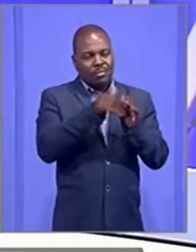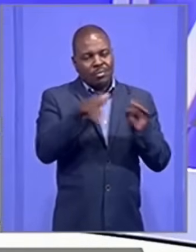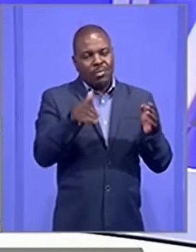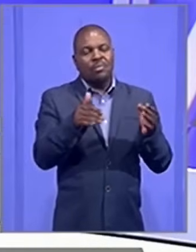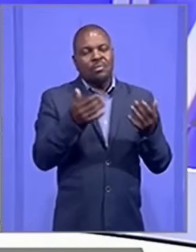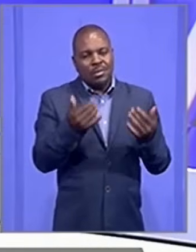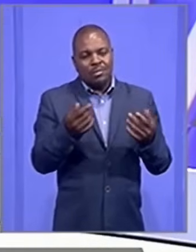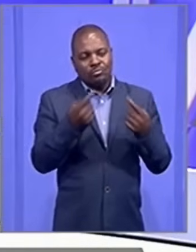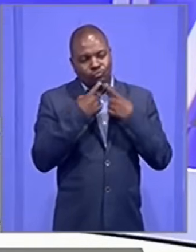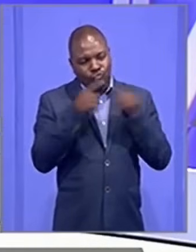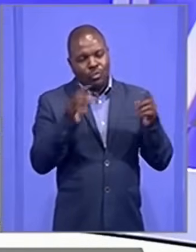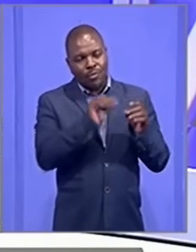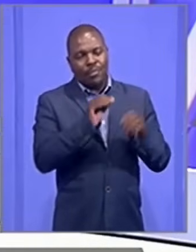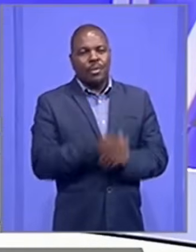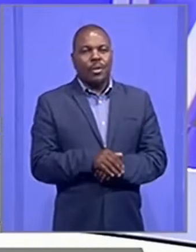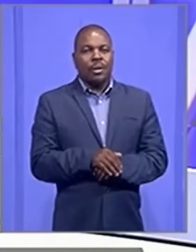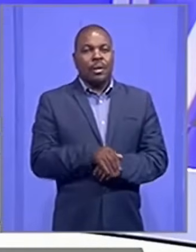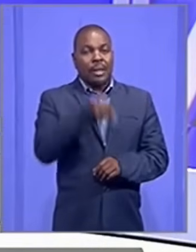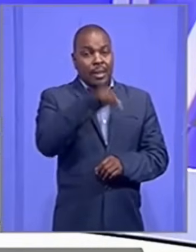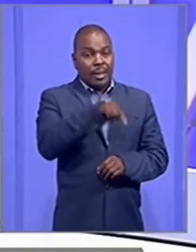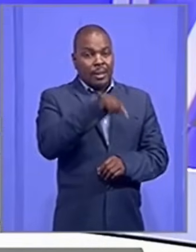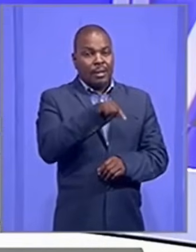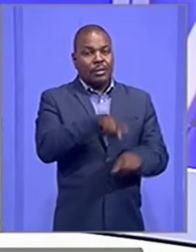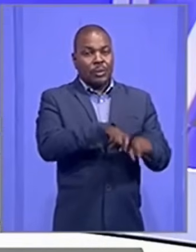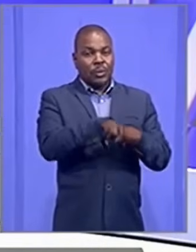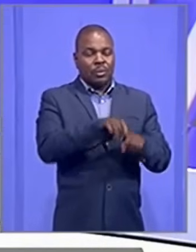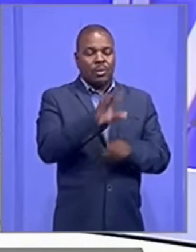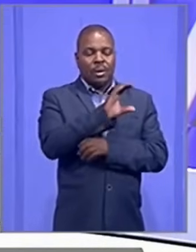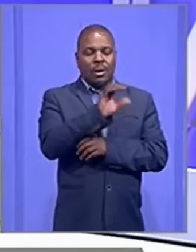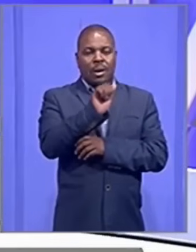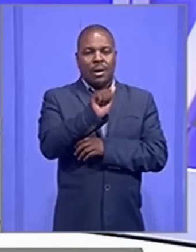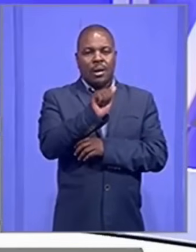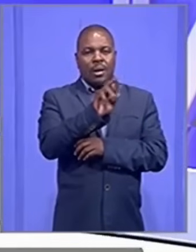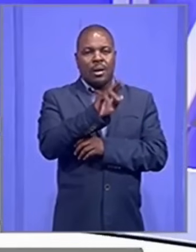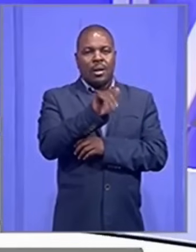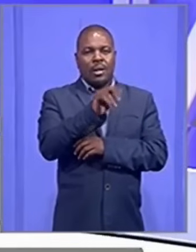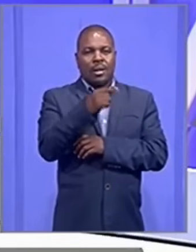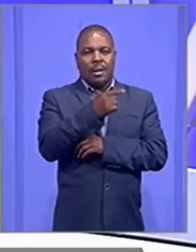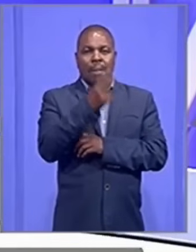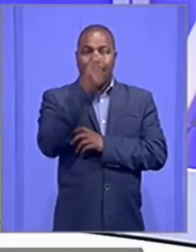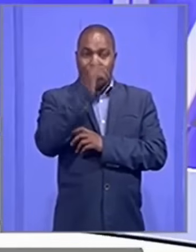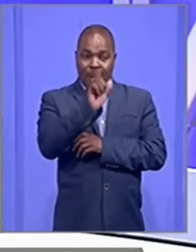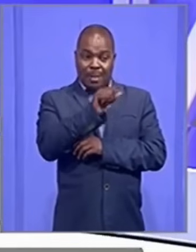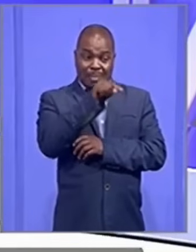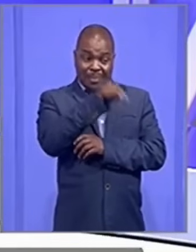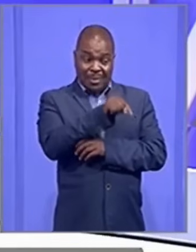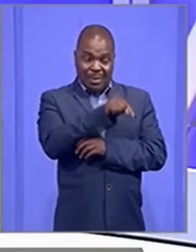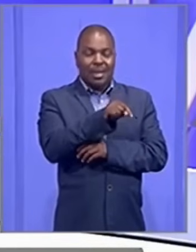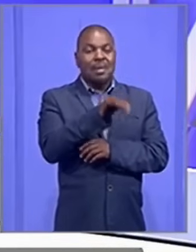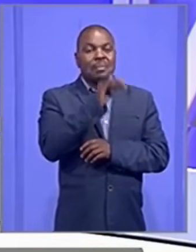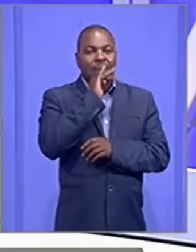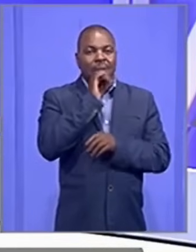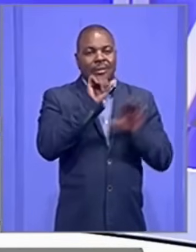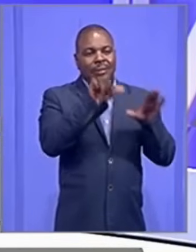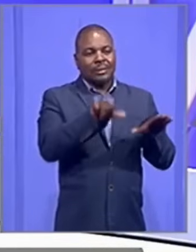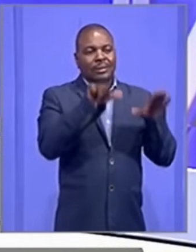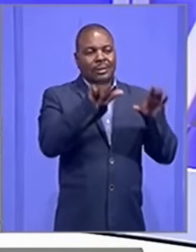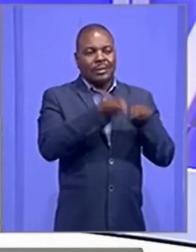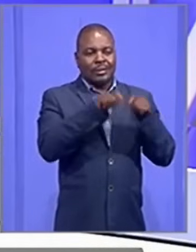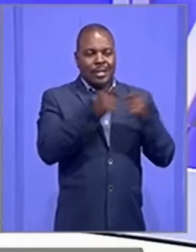tša monogae. Tournamente ya Mantšhana Shakeng ya Carling Black Label yeo go yona go tla phenkgišanago dihlopha